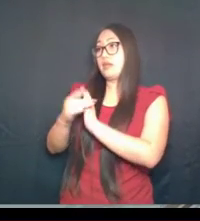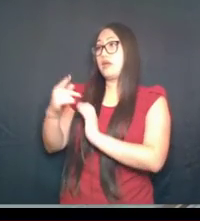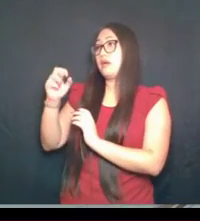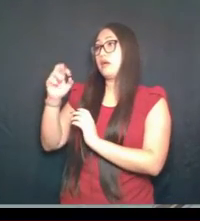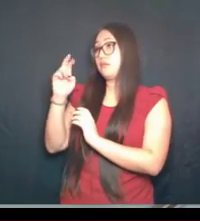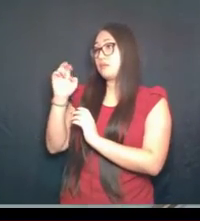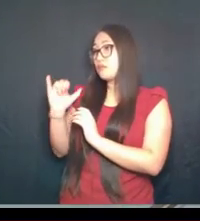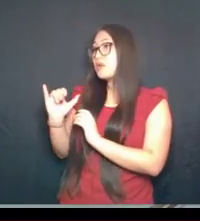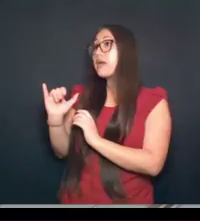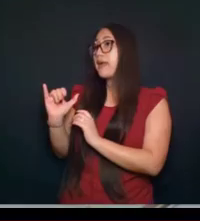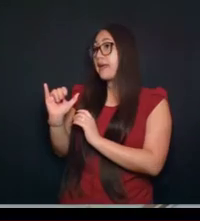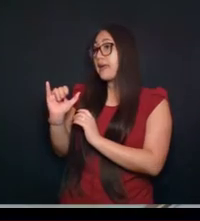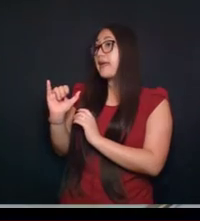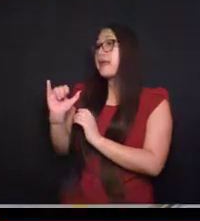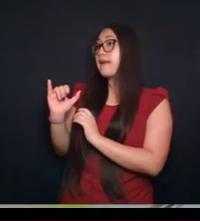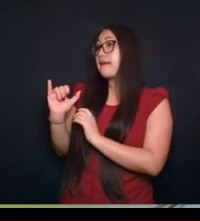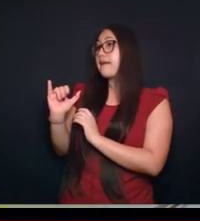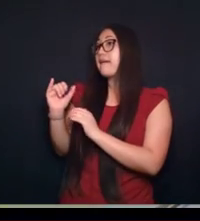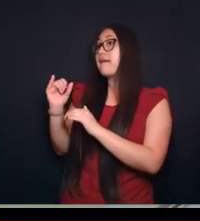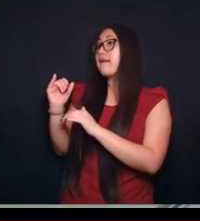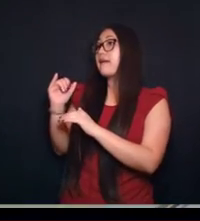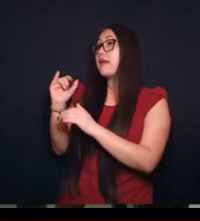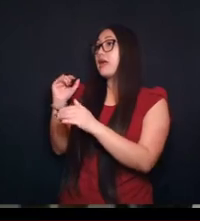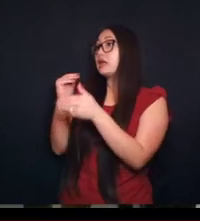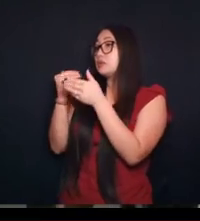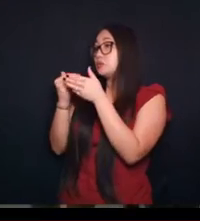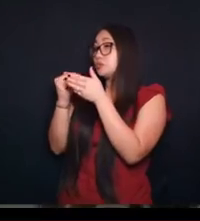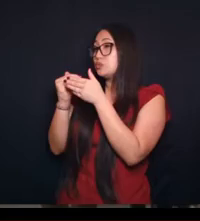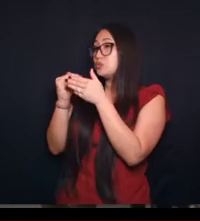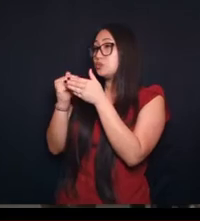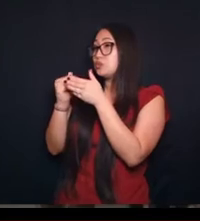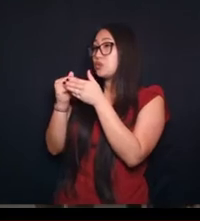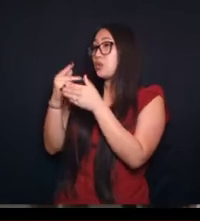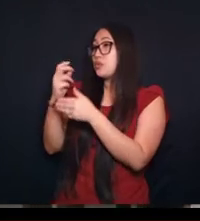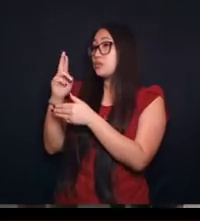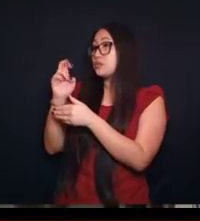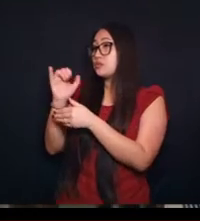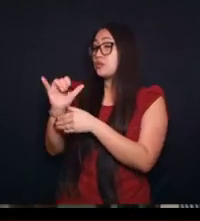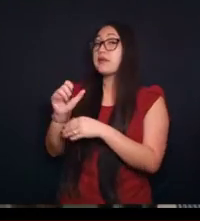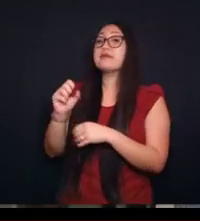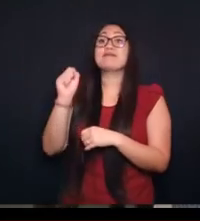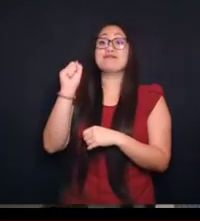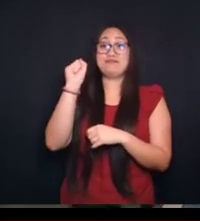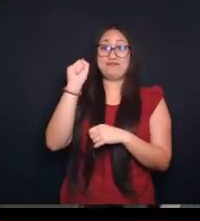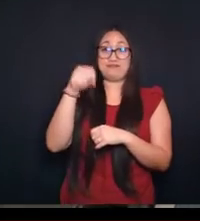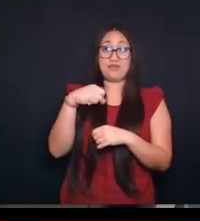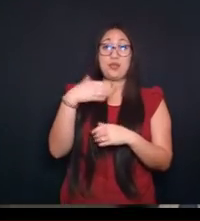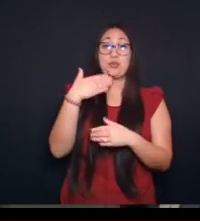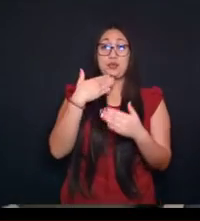might come into where the prey is. Very good. Let's go and give her the cheer.